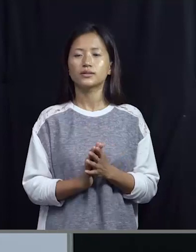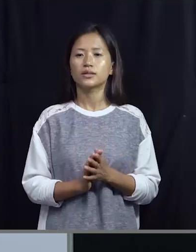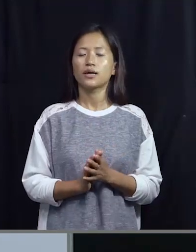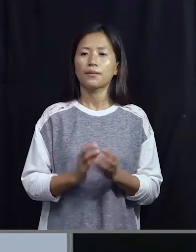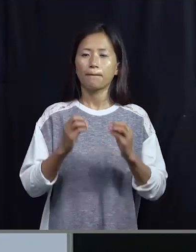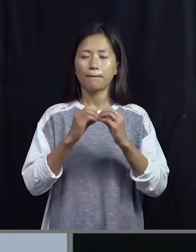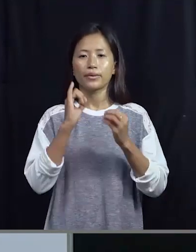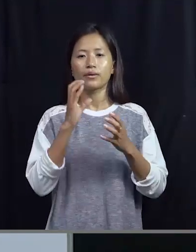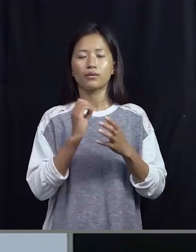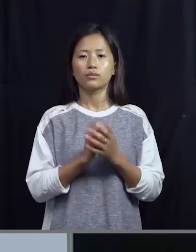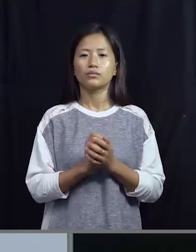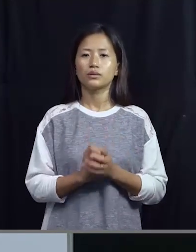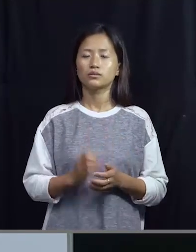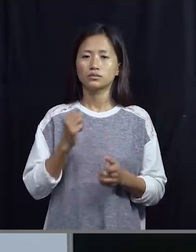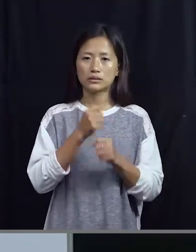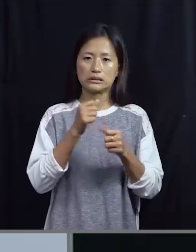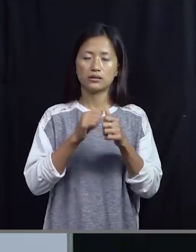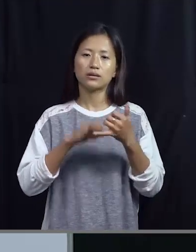biogas is composed of